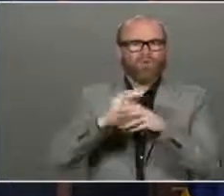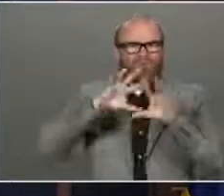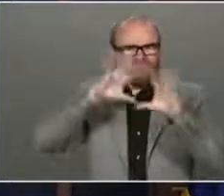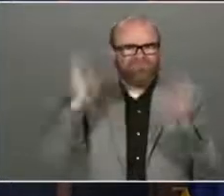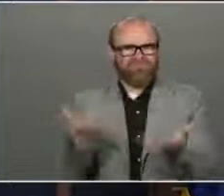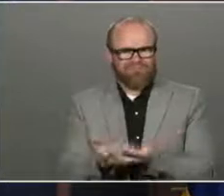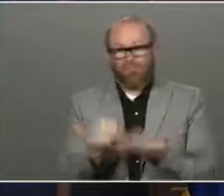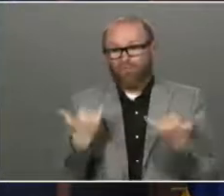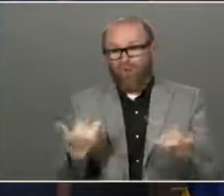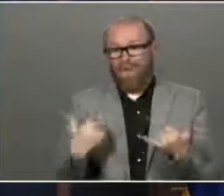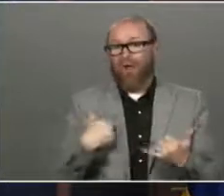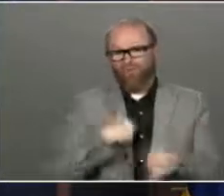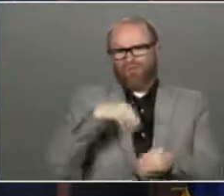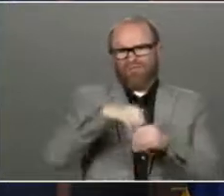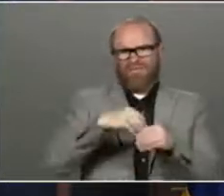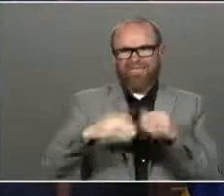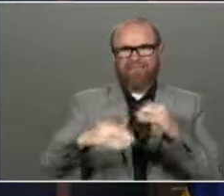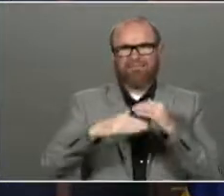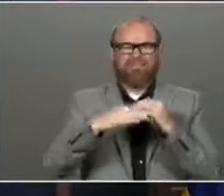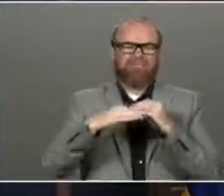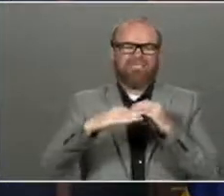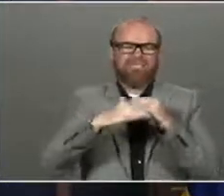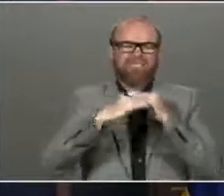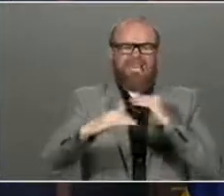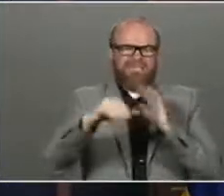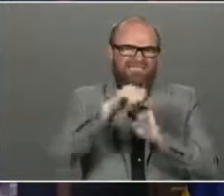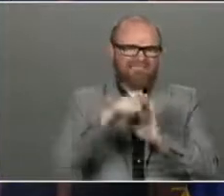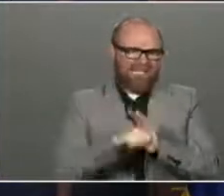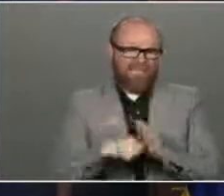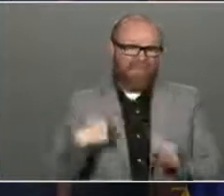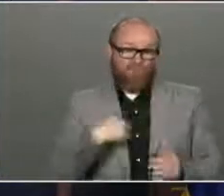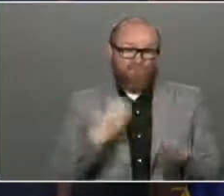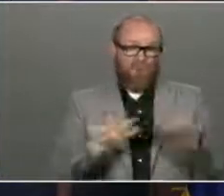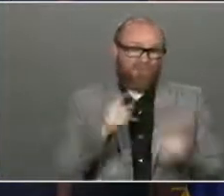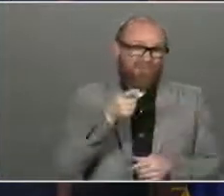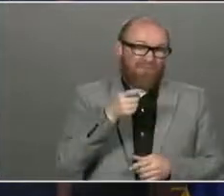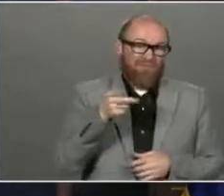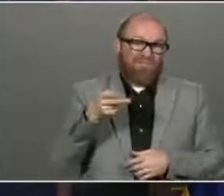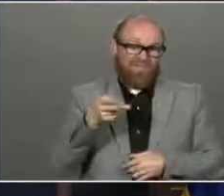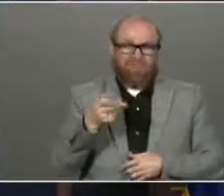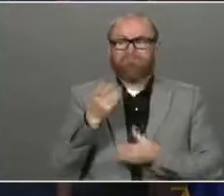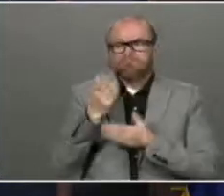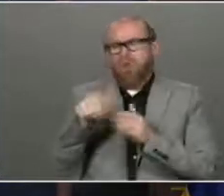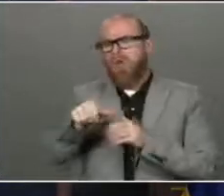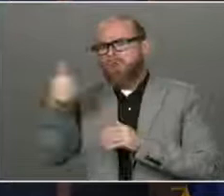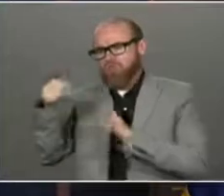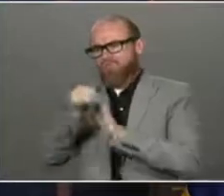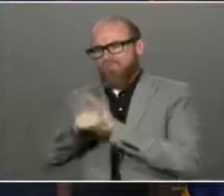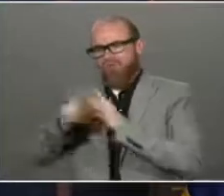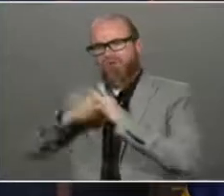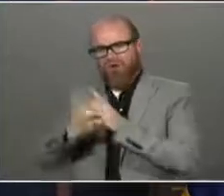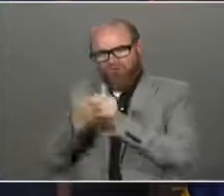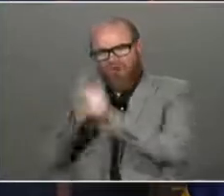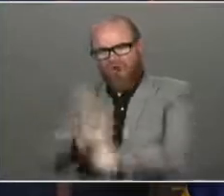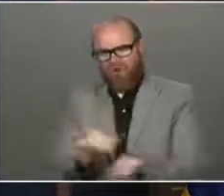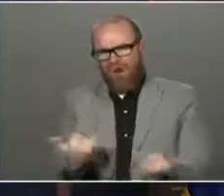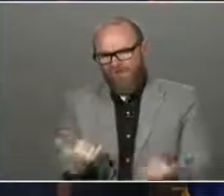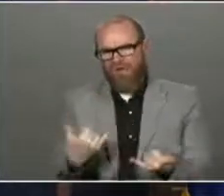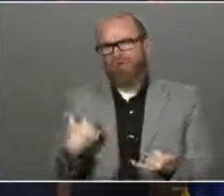steady state now. We were the first or second state to move in this direction. Many other states are following now, and we're relying on